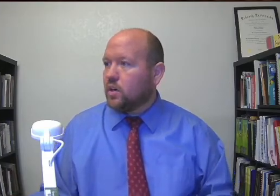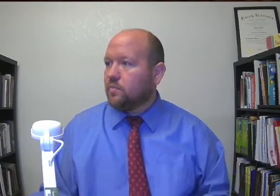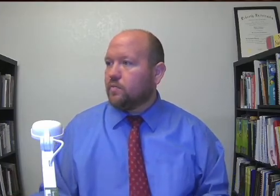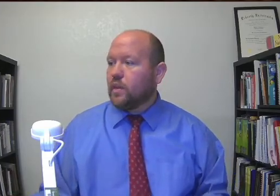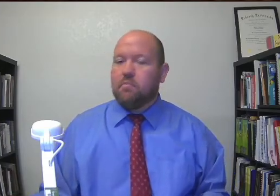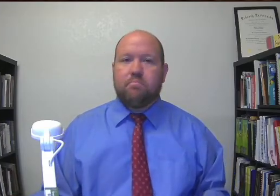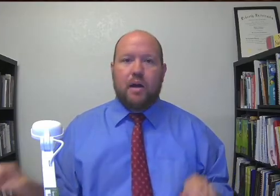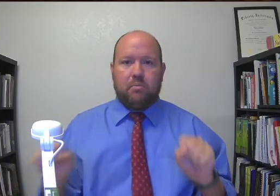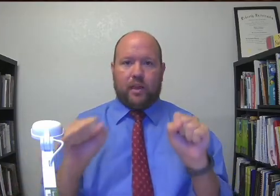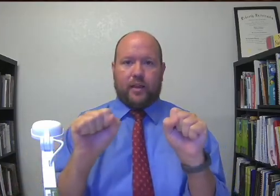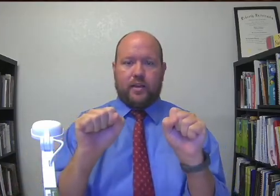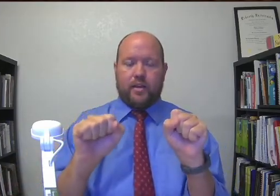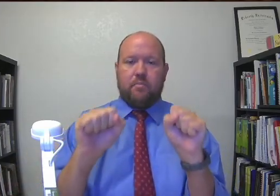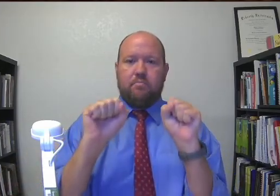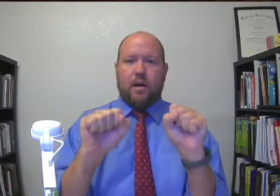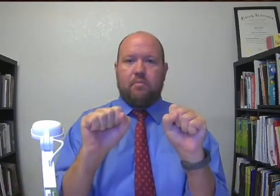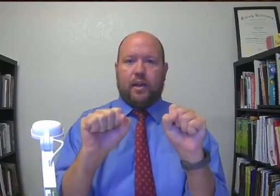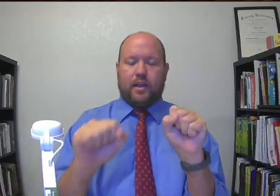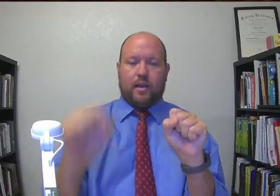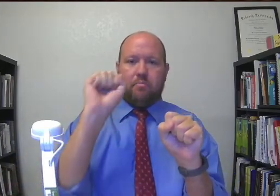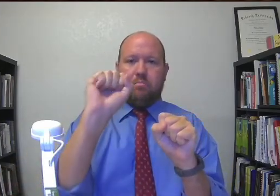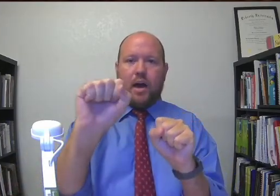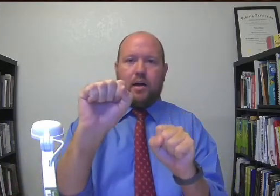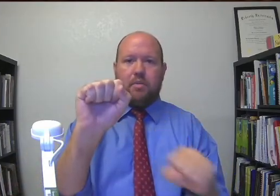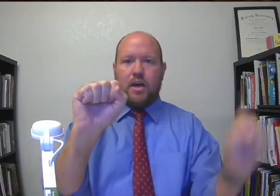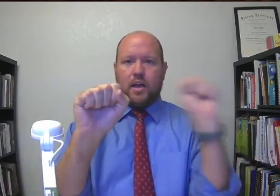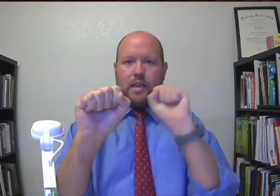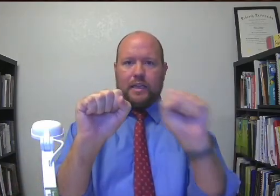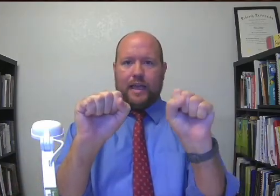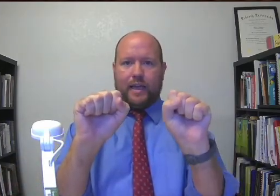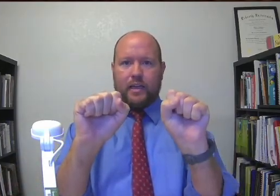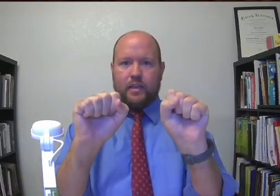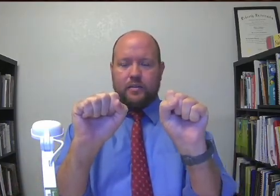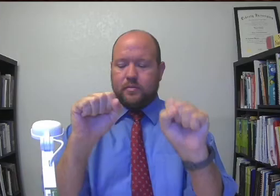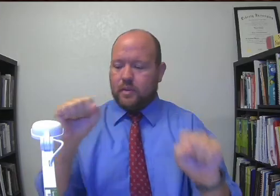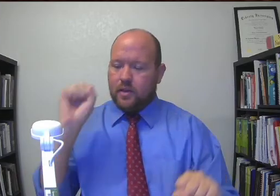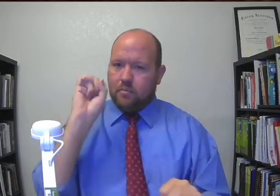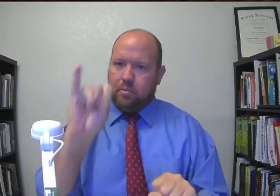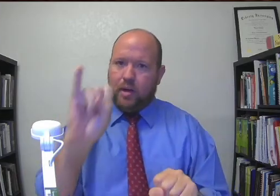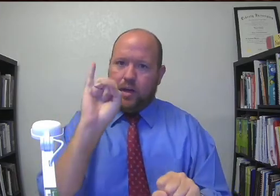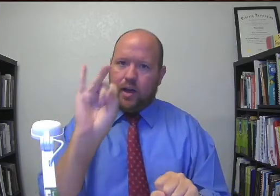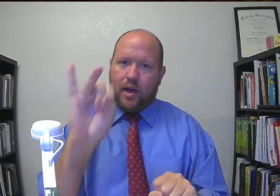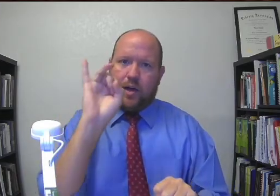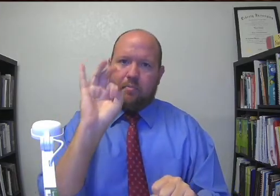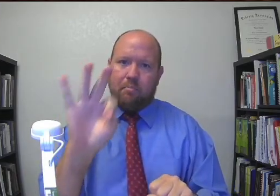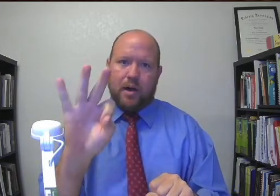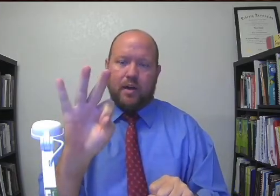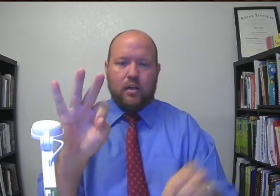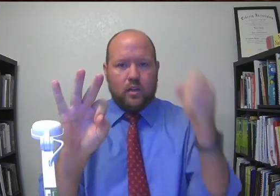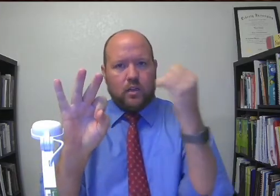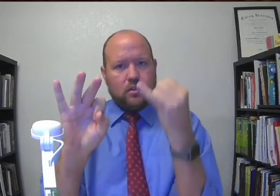Next word, public. Public. Pub lick.